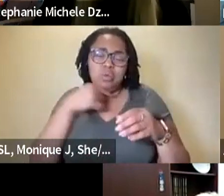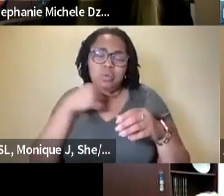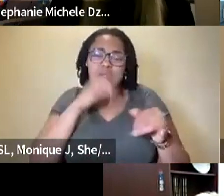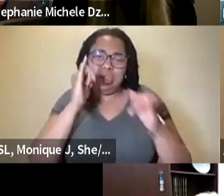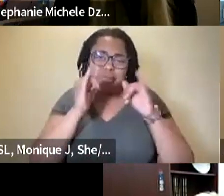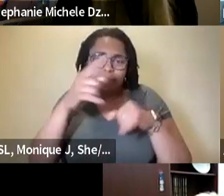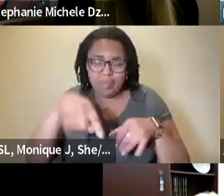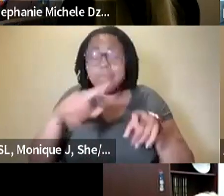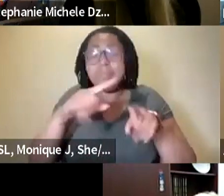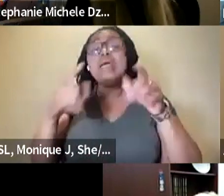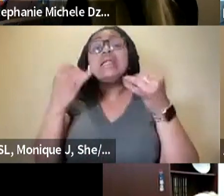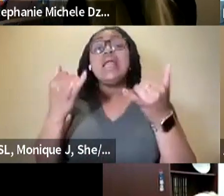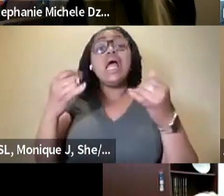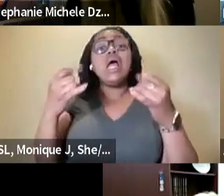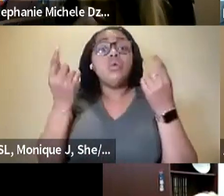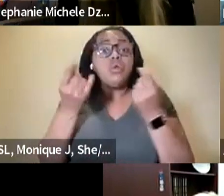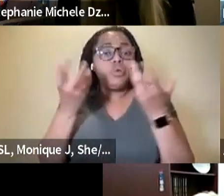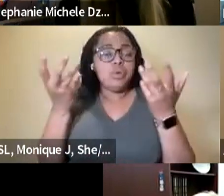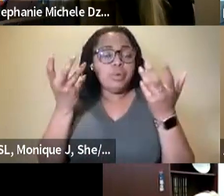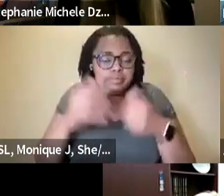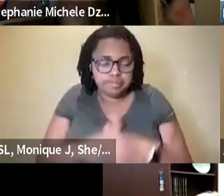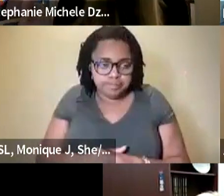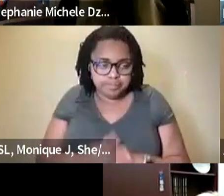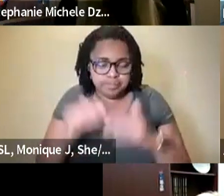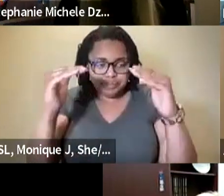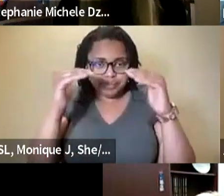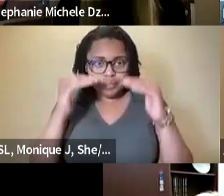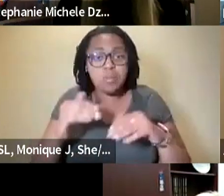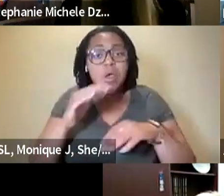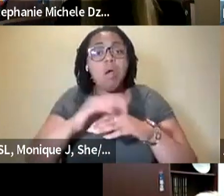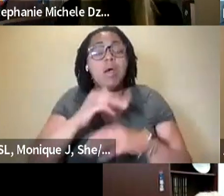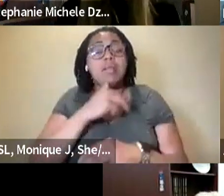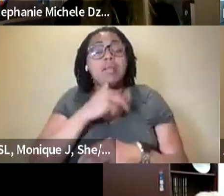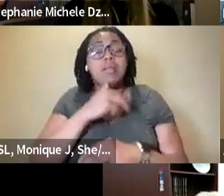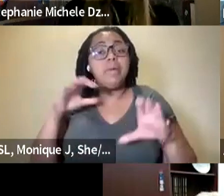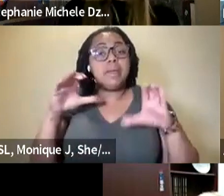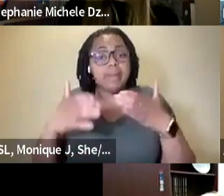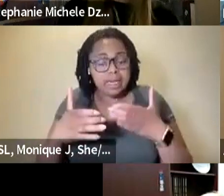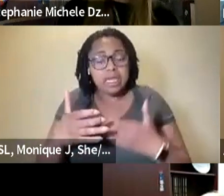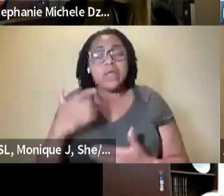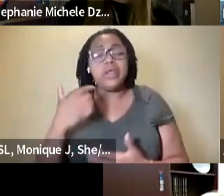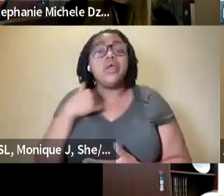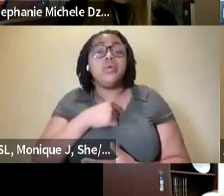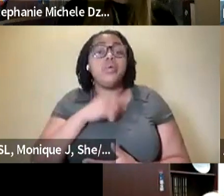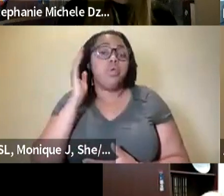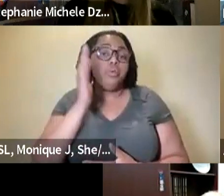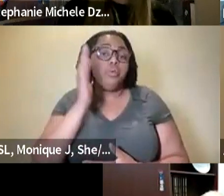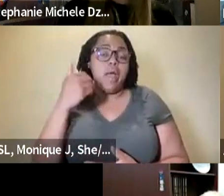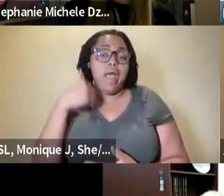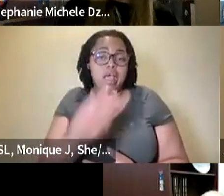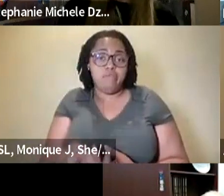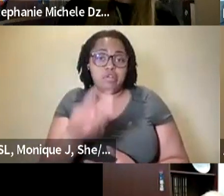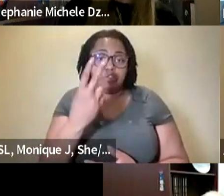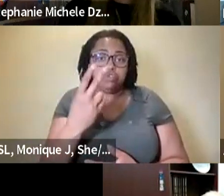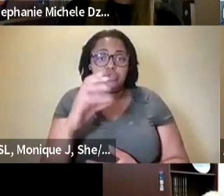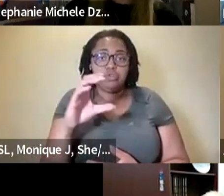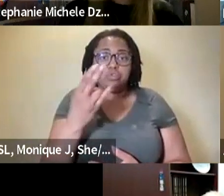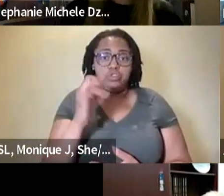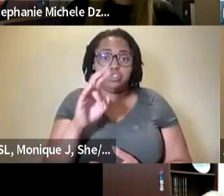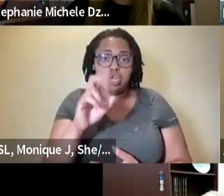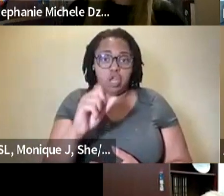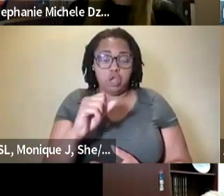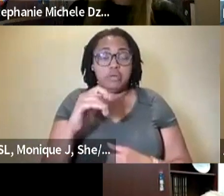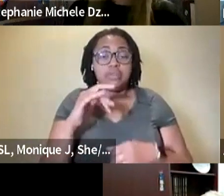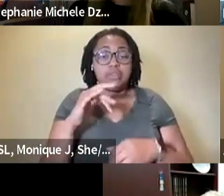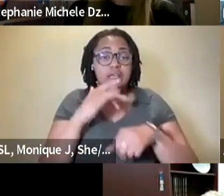Okay, so next order of business on membership committee is that we are going to have two chairs empty